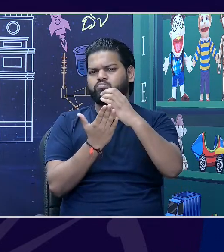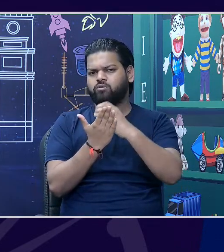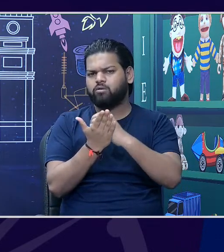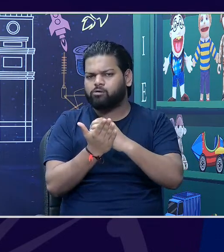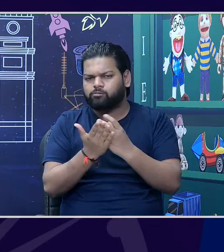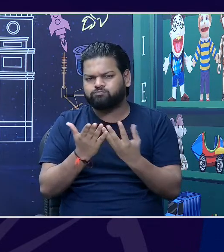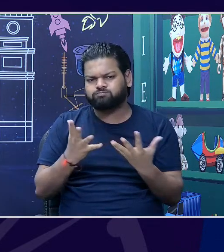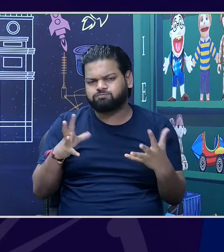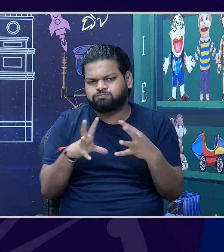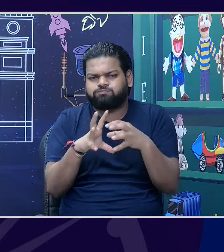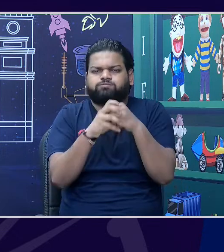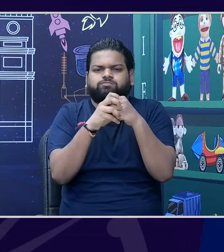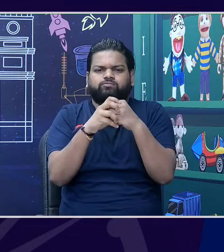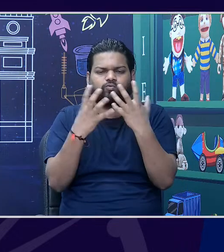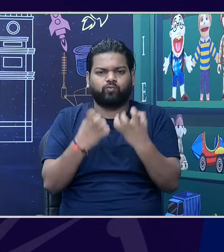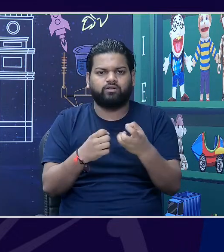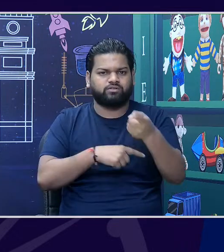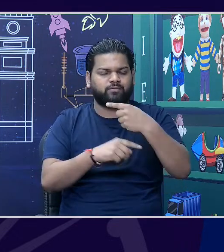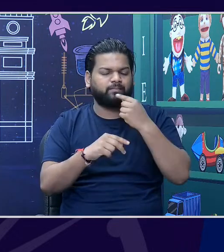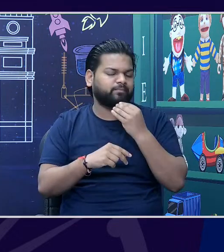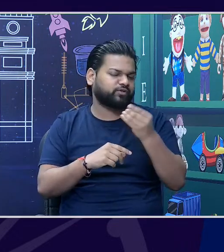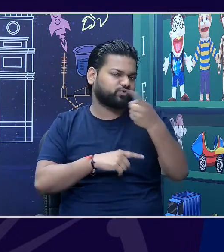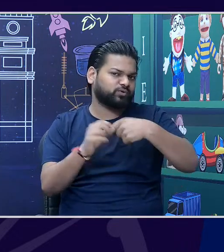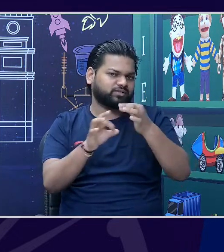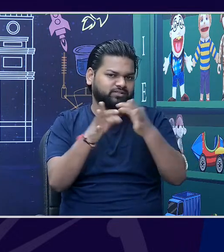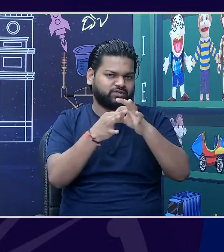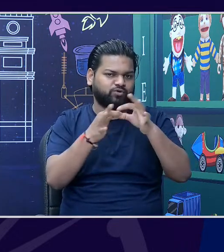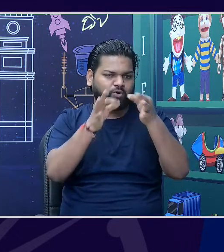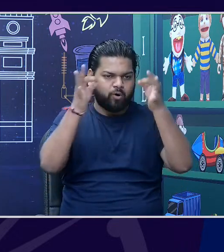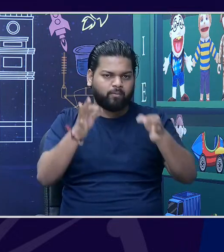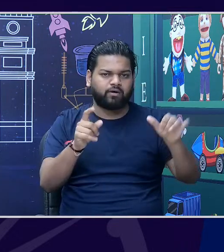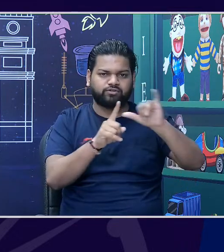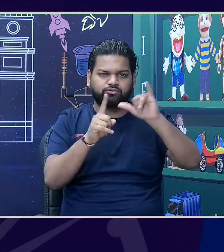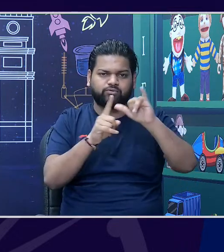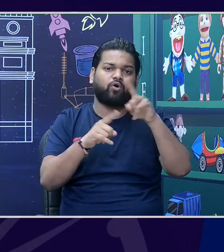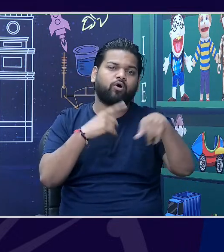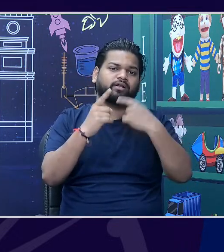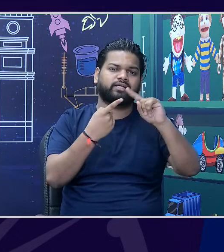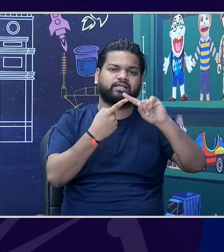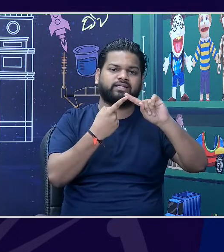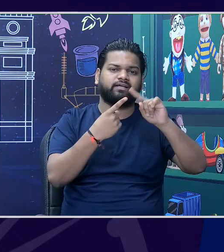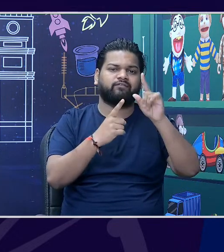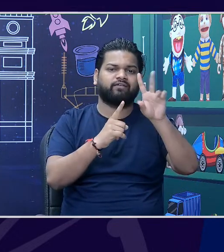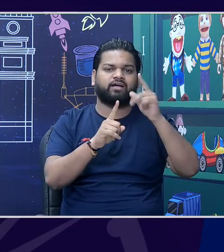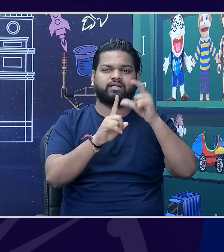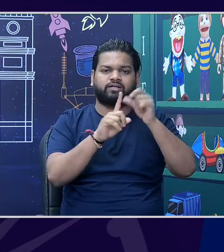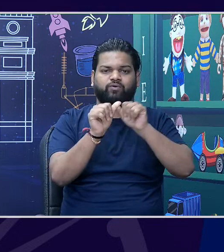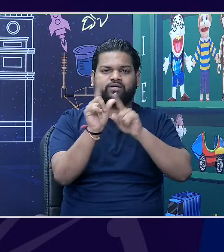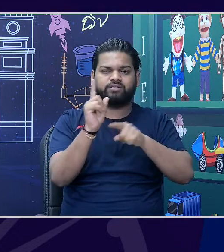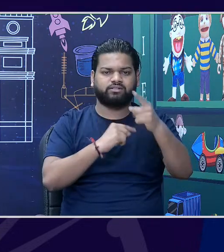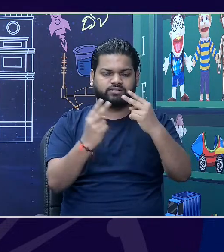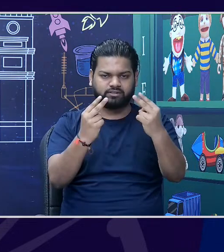for our next sessions and keep watching NCERT's official YouTube channel and eVidya channels. Namaskar.